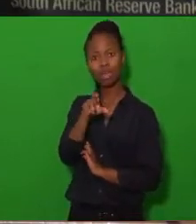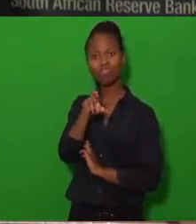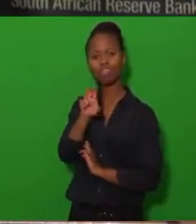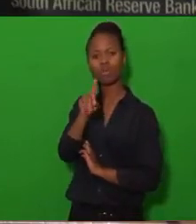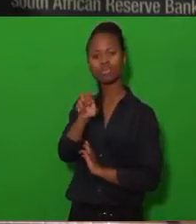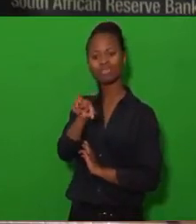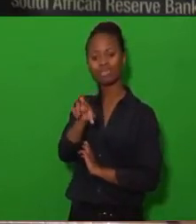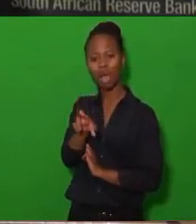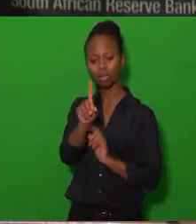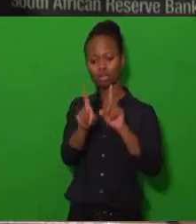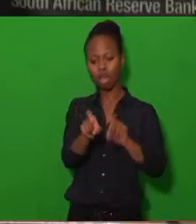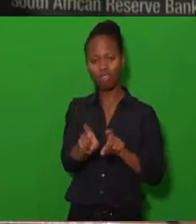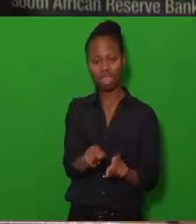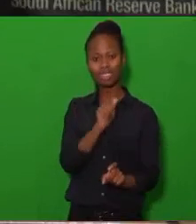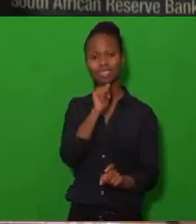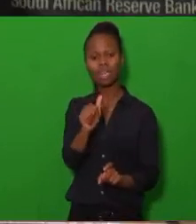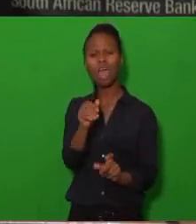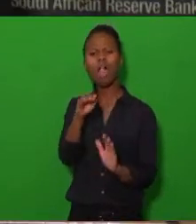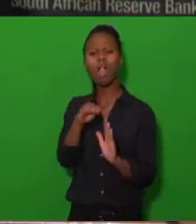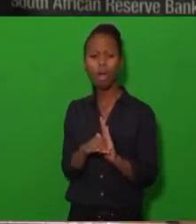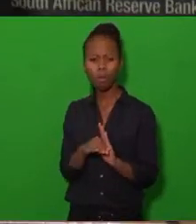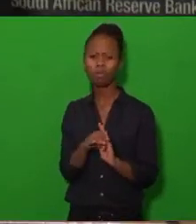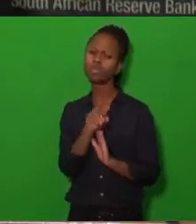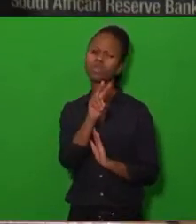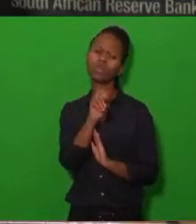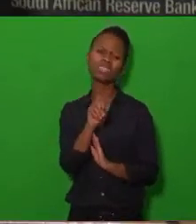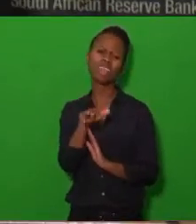are generally lower at 4.2% for 2019,